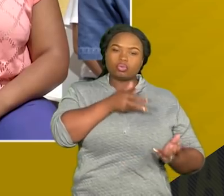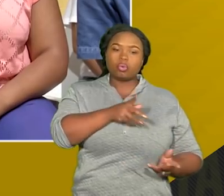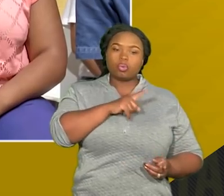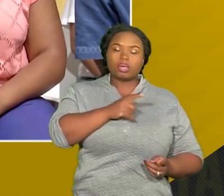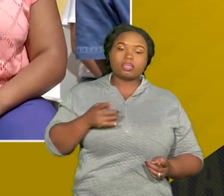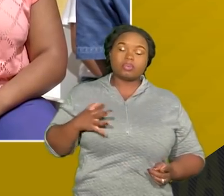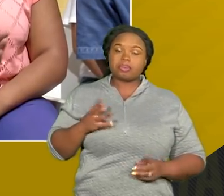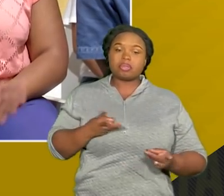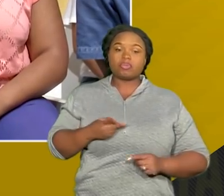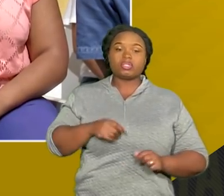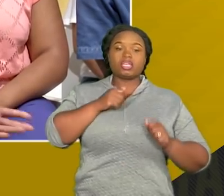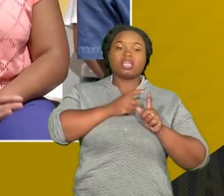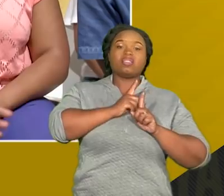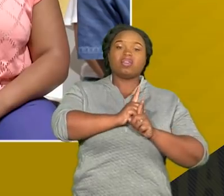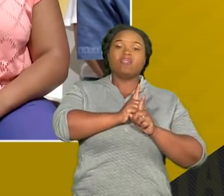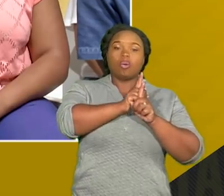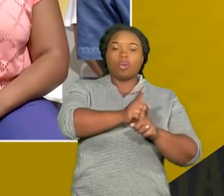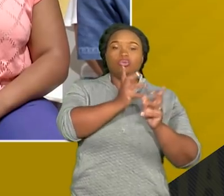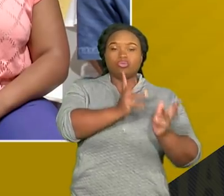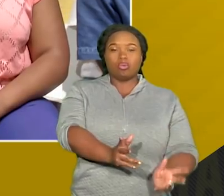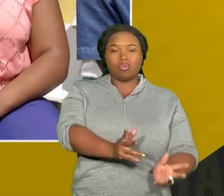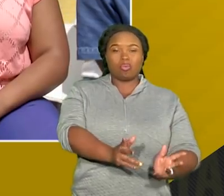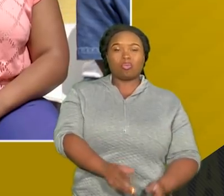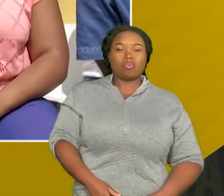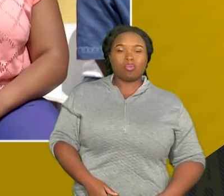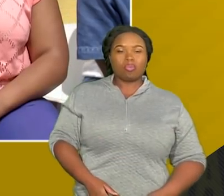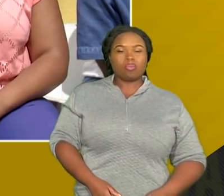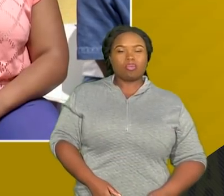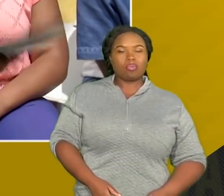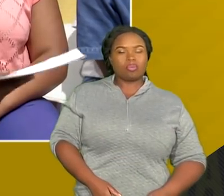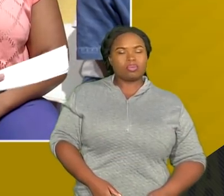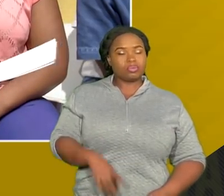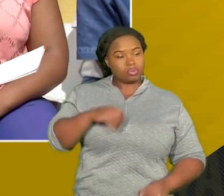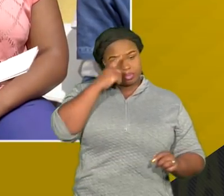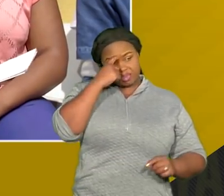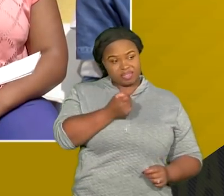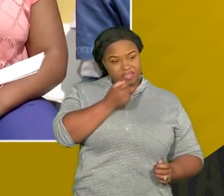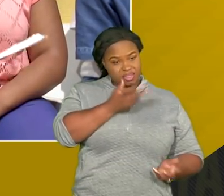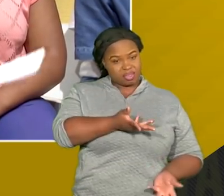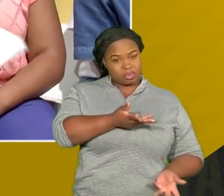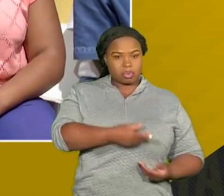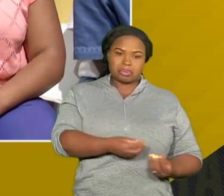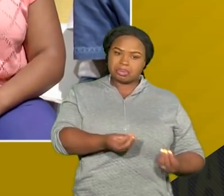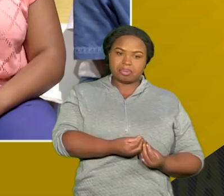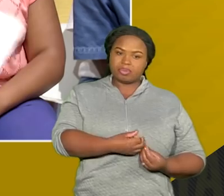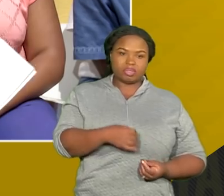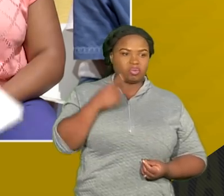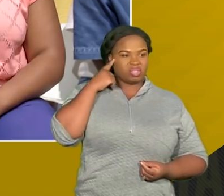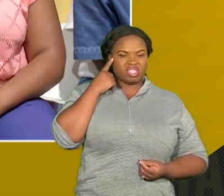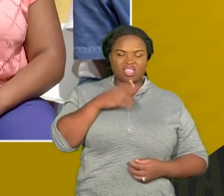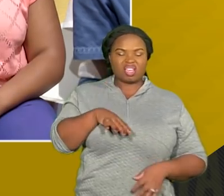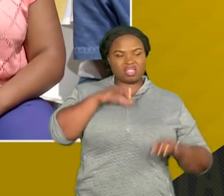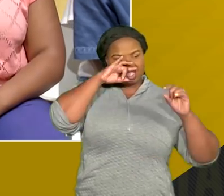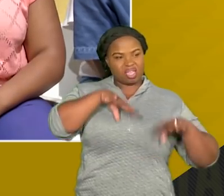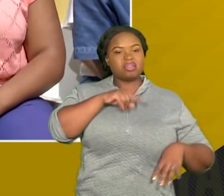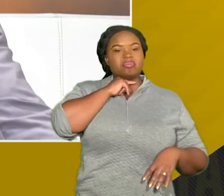followers amaningi be perform these miracles le ezokwazi ukuthi zilethe abantu esontweni. Do you believe in that, or it's something ocabanga ukuthi it's a hate